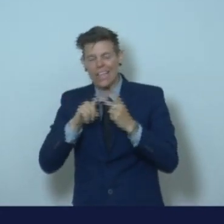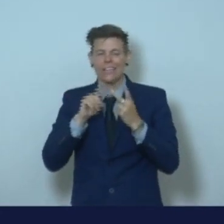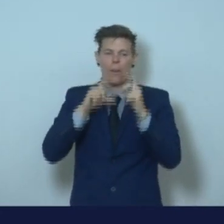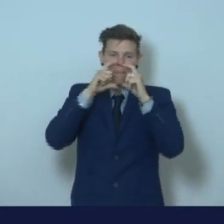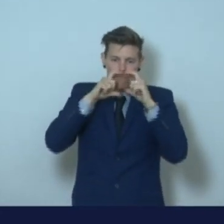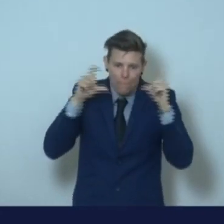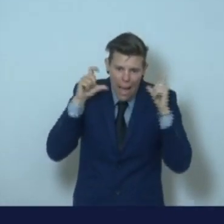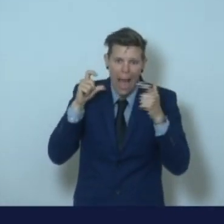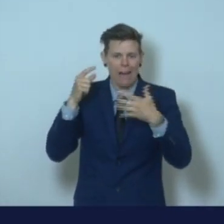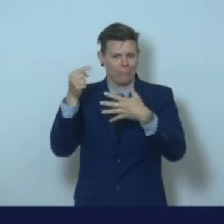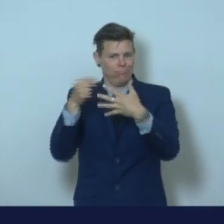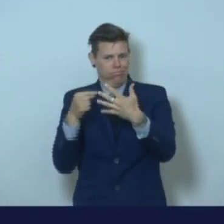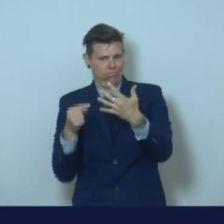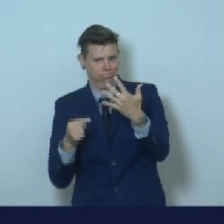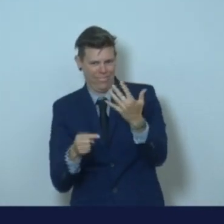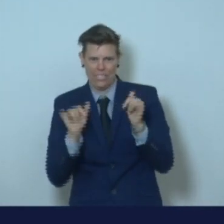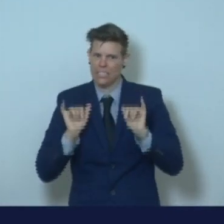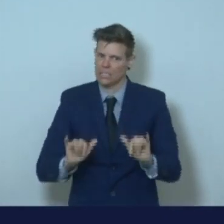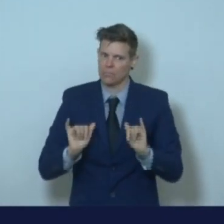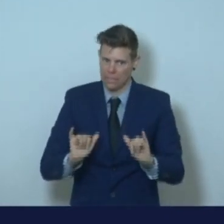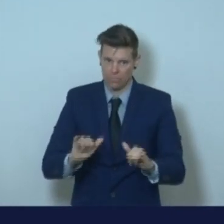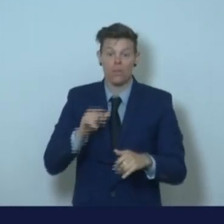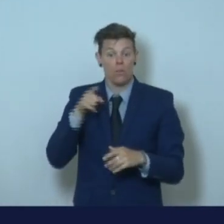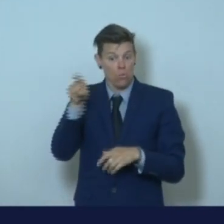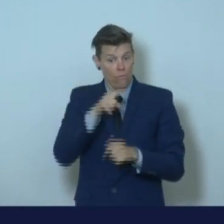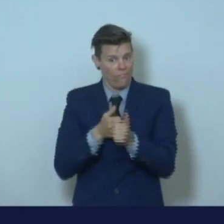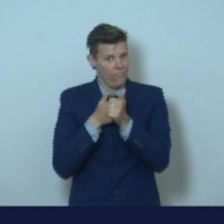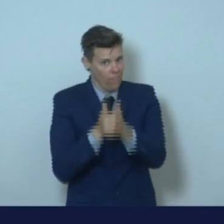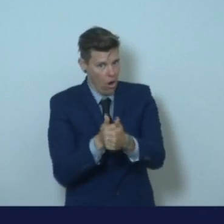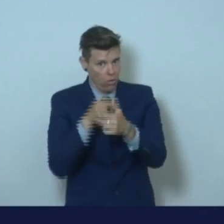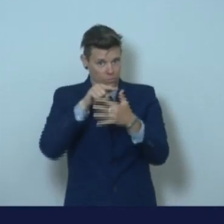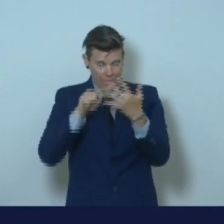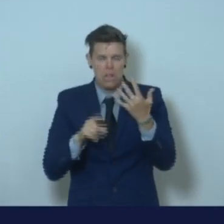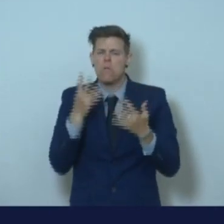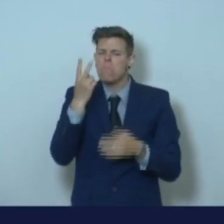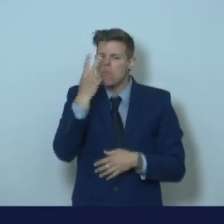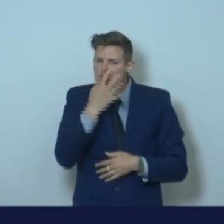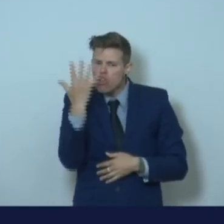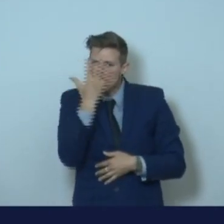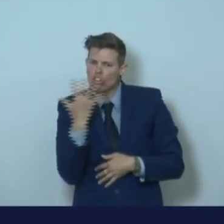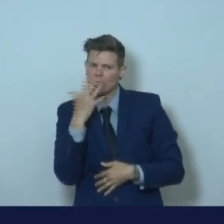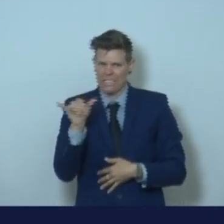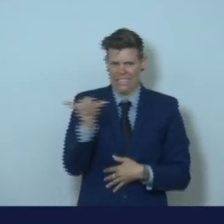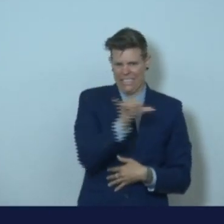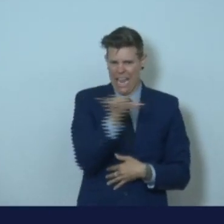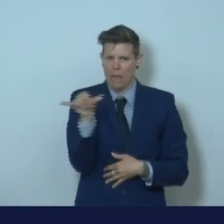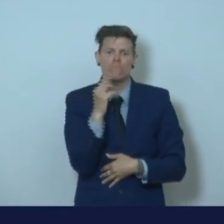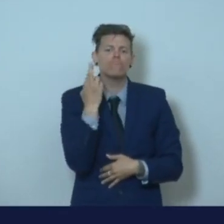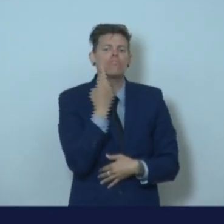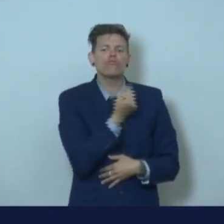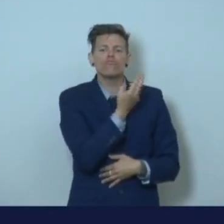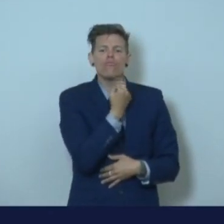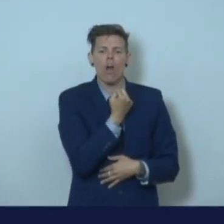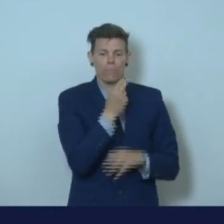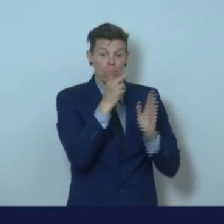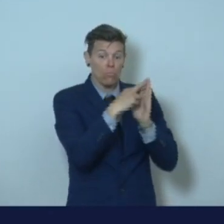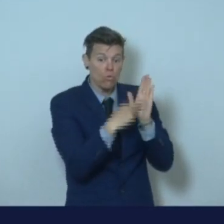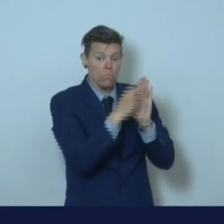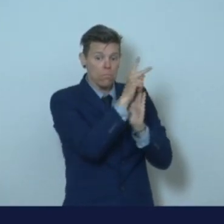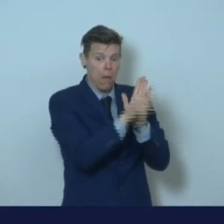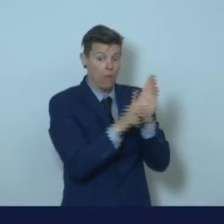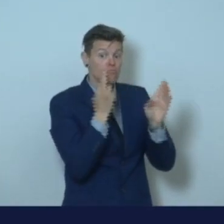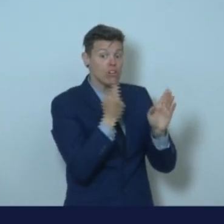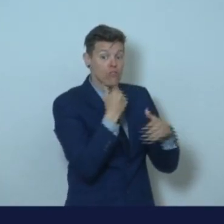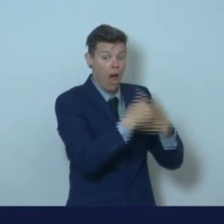I've identified all of those. They look very similar to the COVID-safe practices for restaurants.